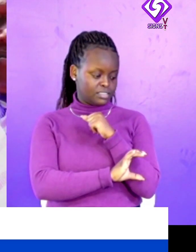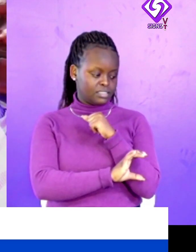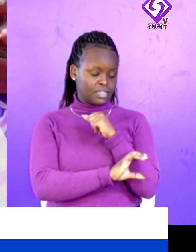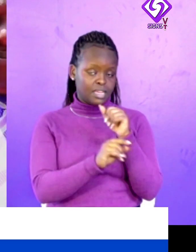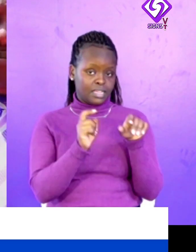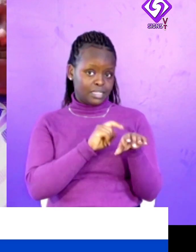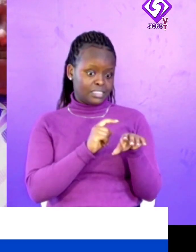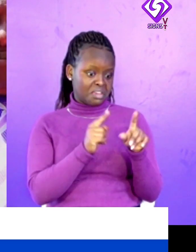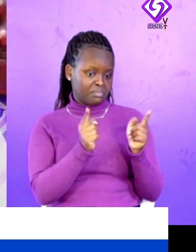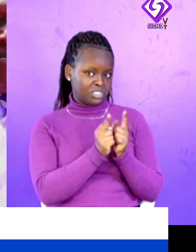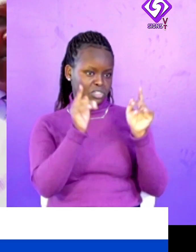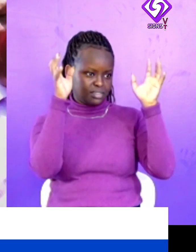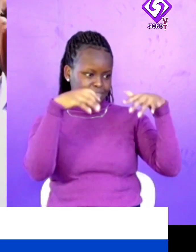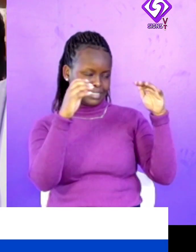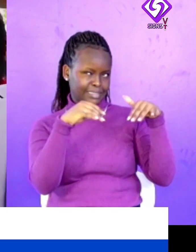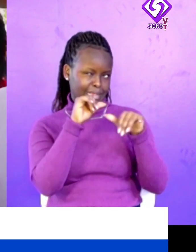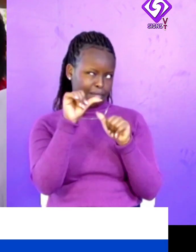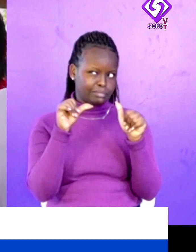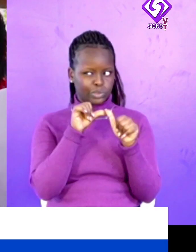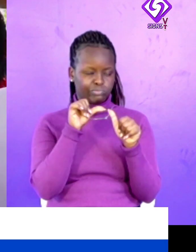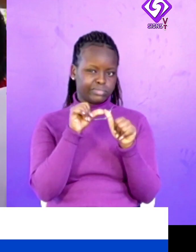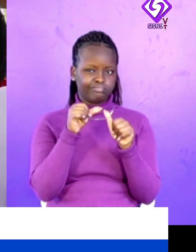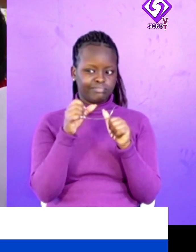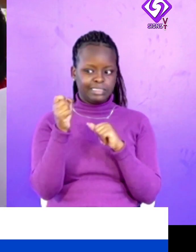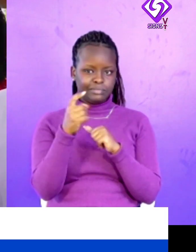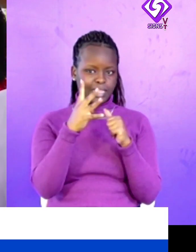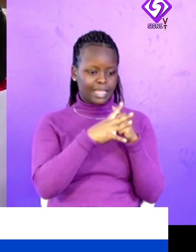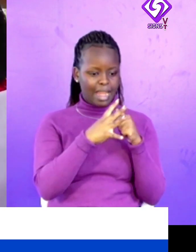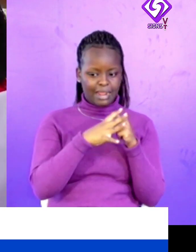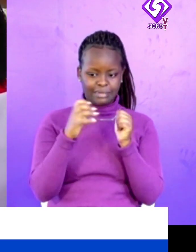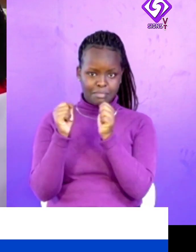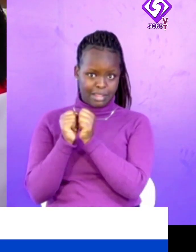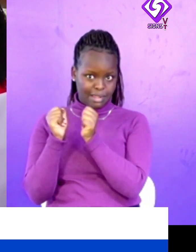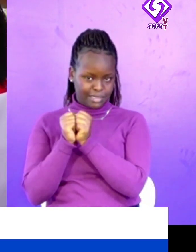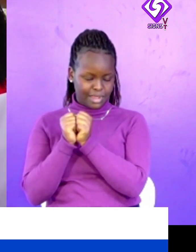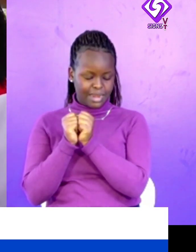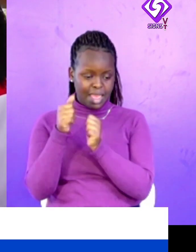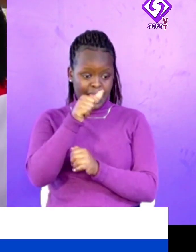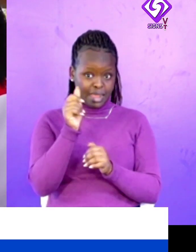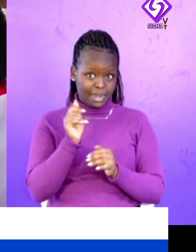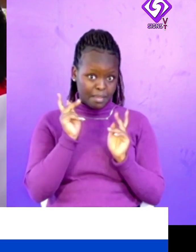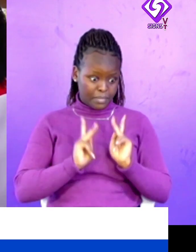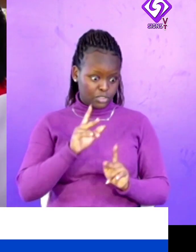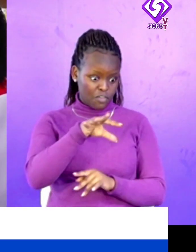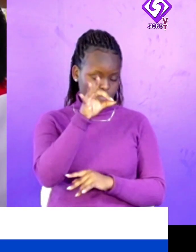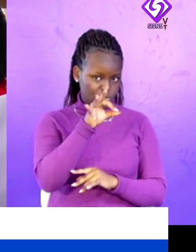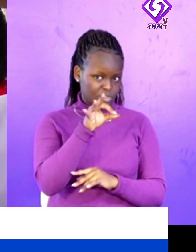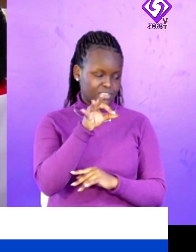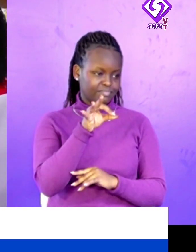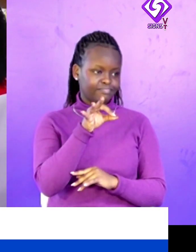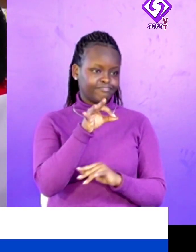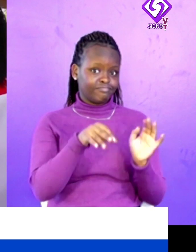rains around September, October, any person found selling fake seed is going to be arrested and taken to